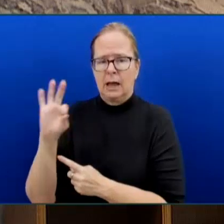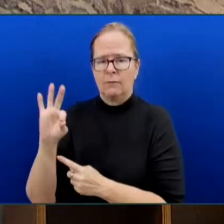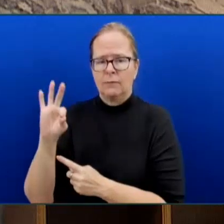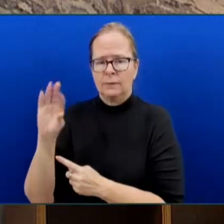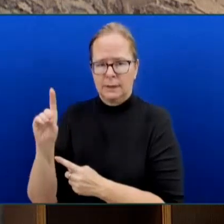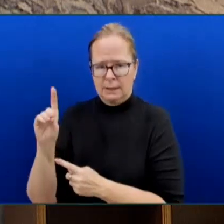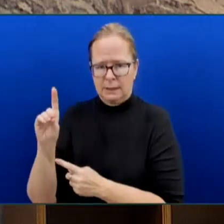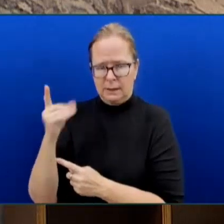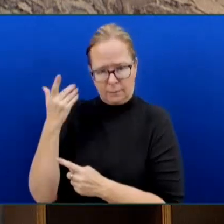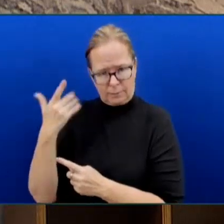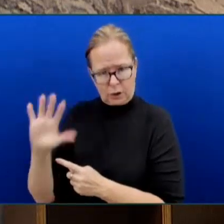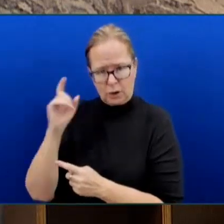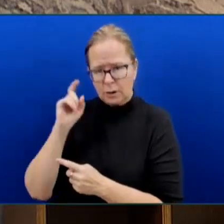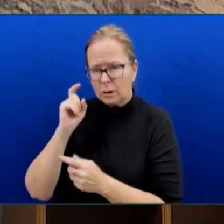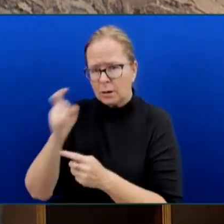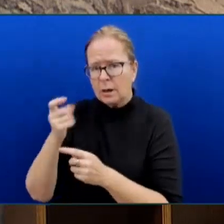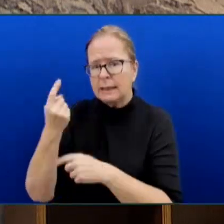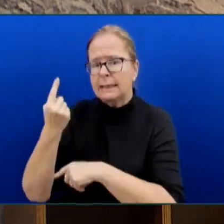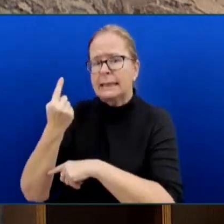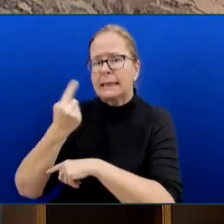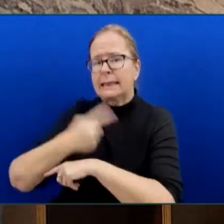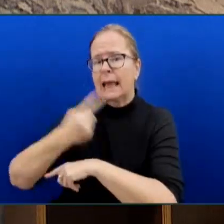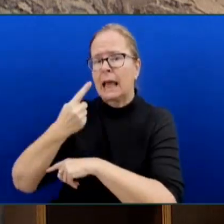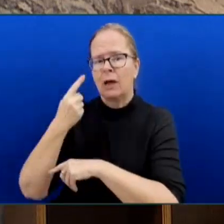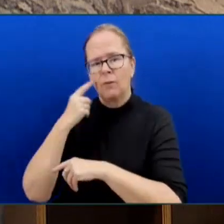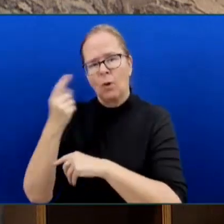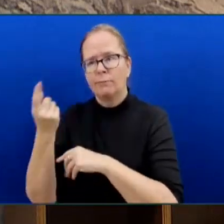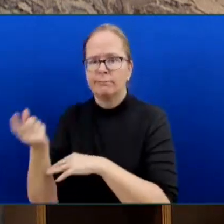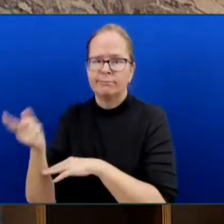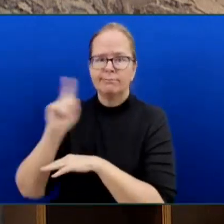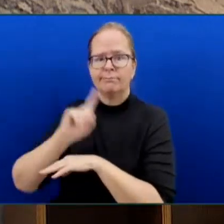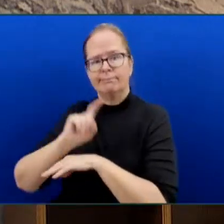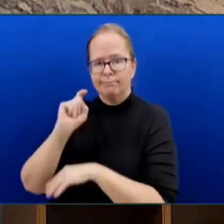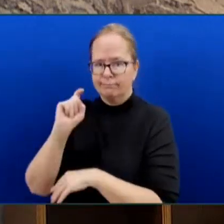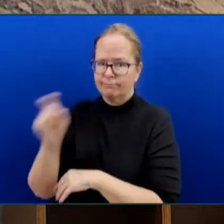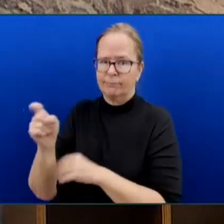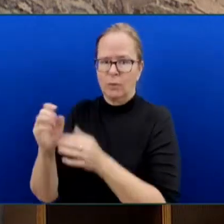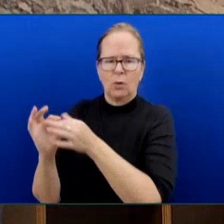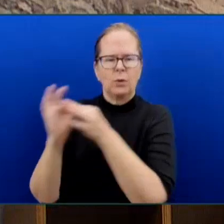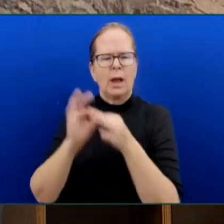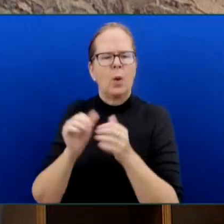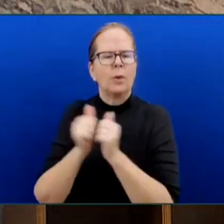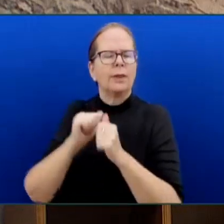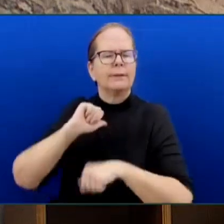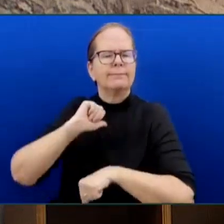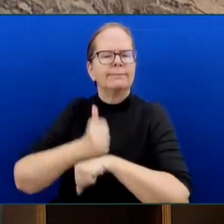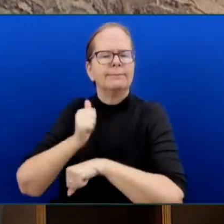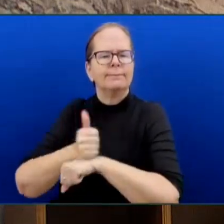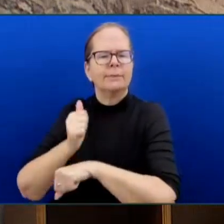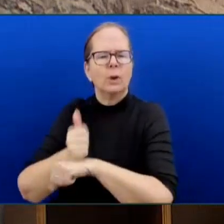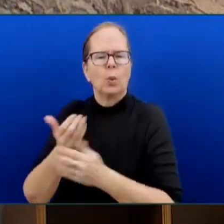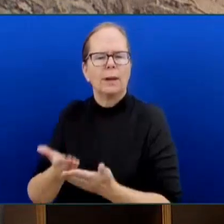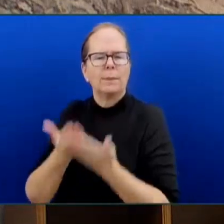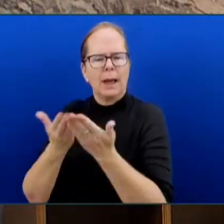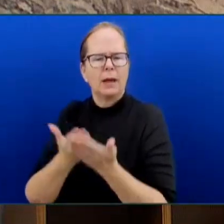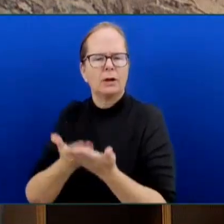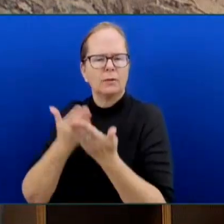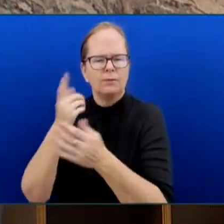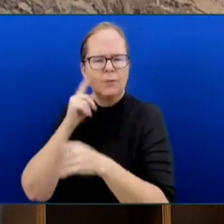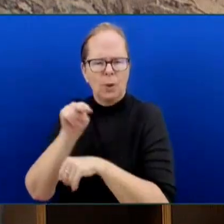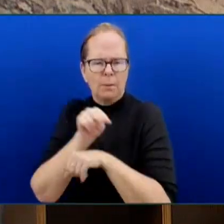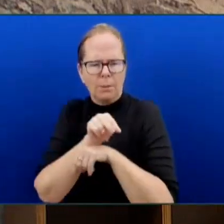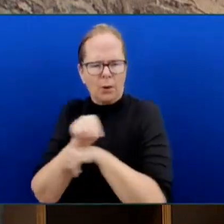on the status of implementing recommendations from the report on oversight of contracted services for children and youth in